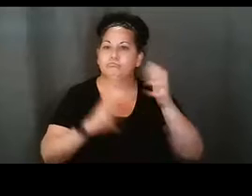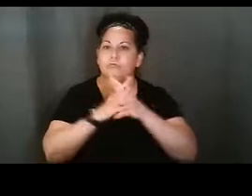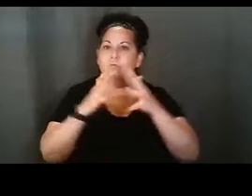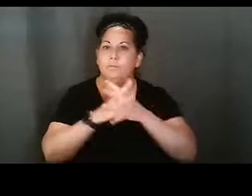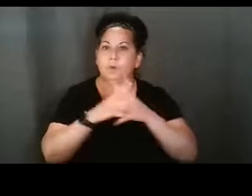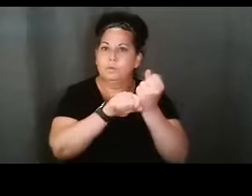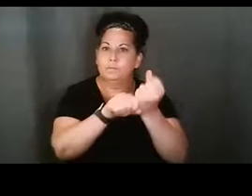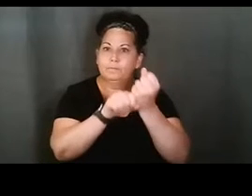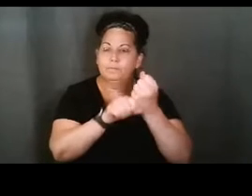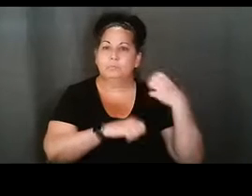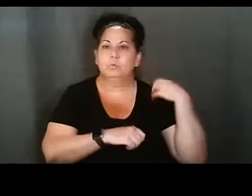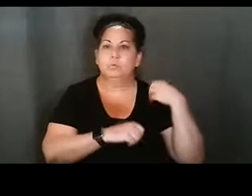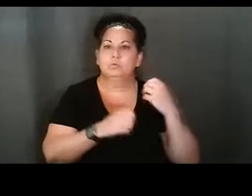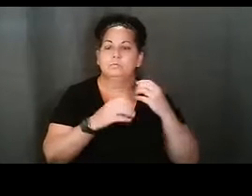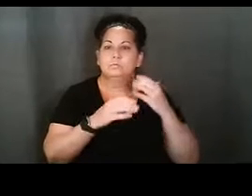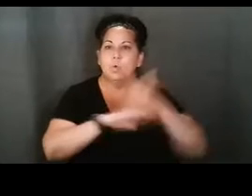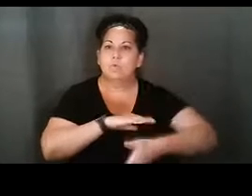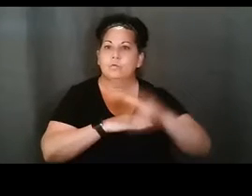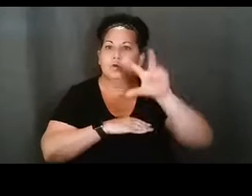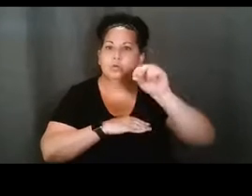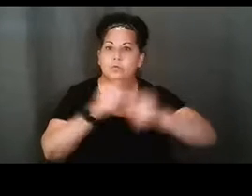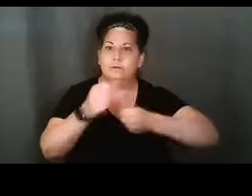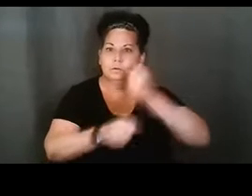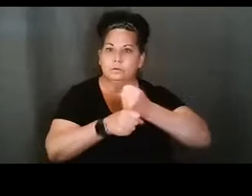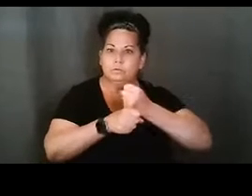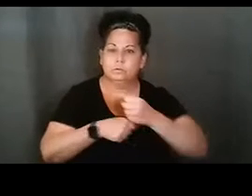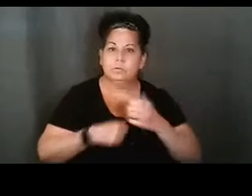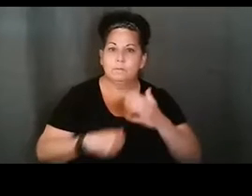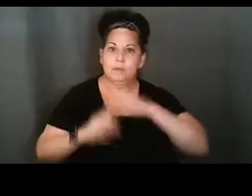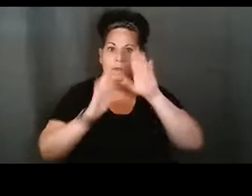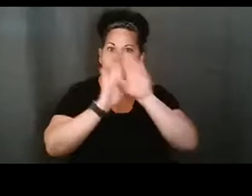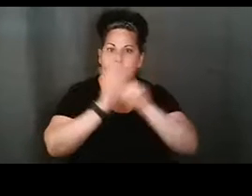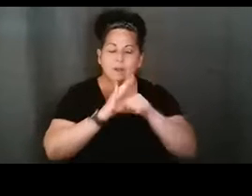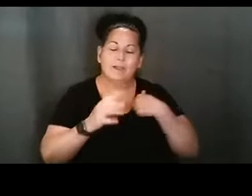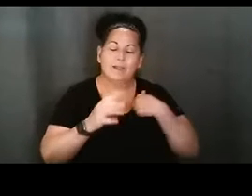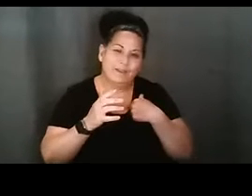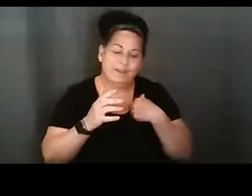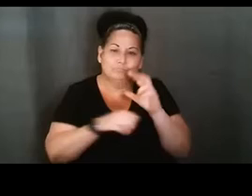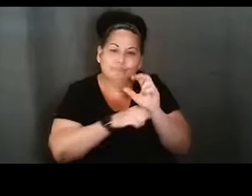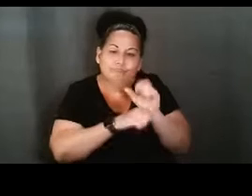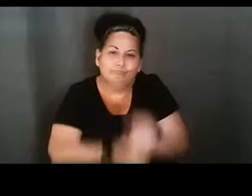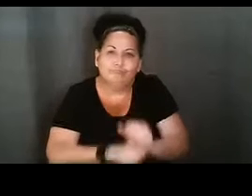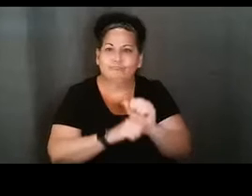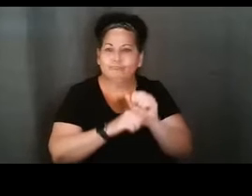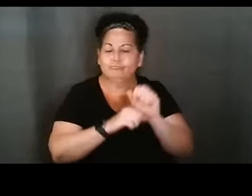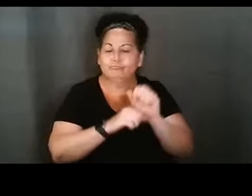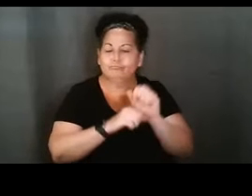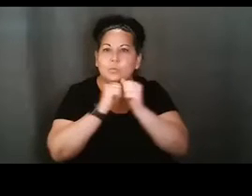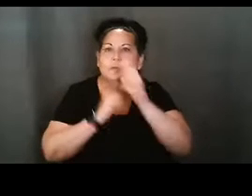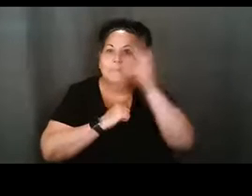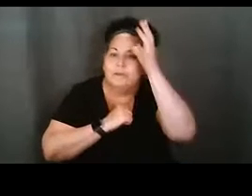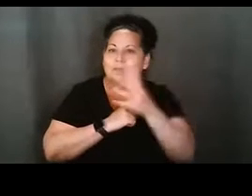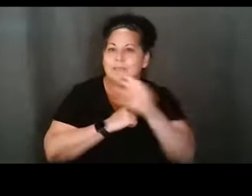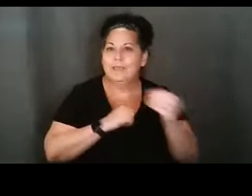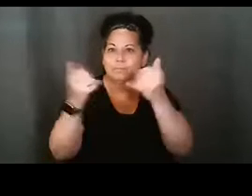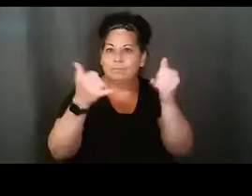years in Columbus, Georgia. And that's my background. So I'm used to communicating with parents. I'm used to communicating with players.